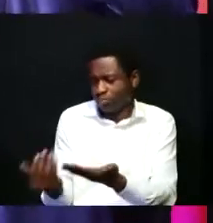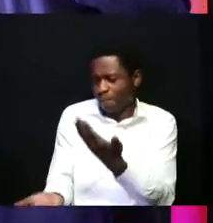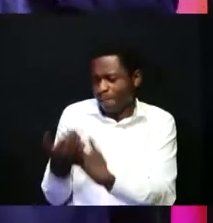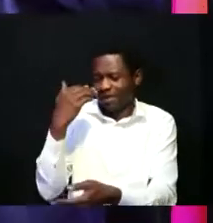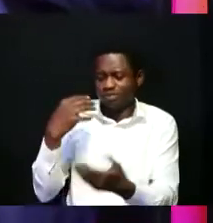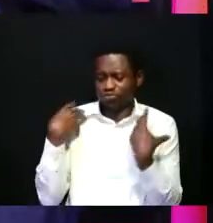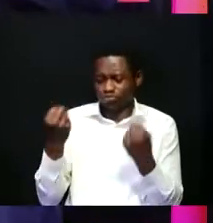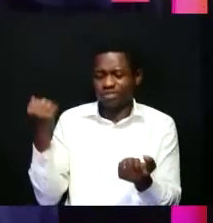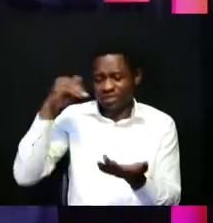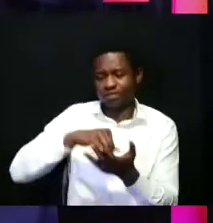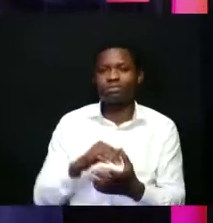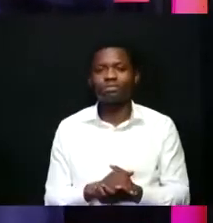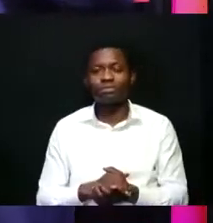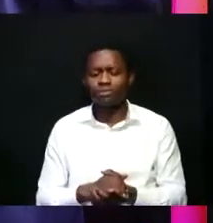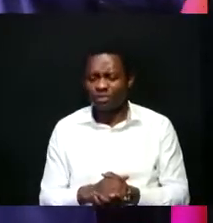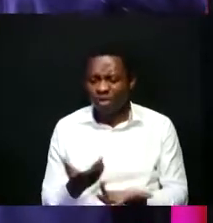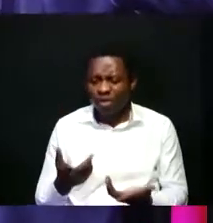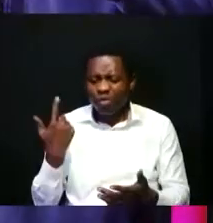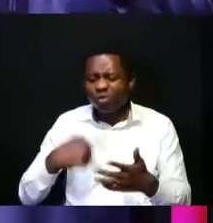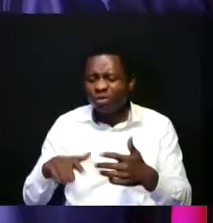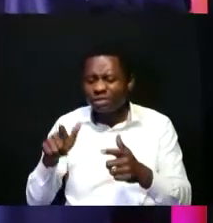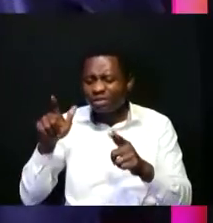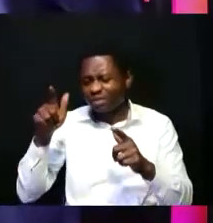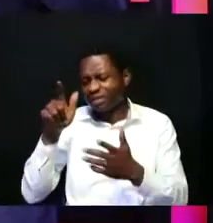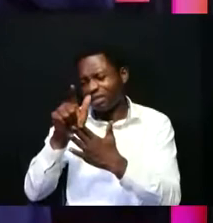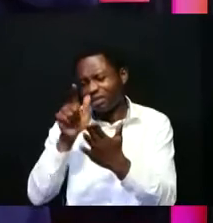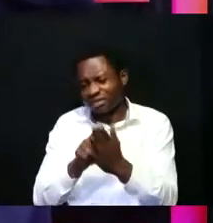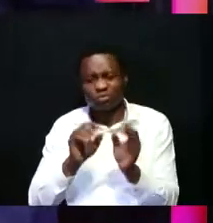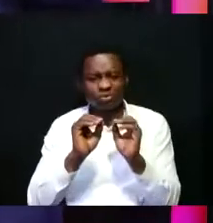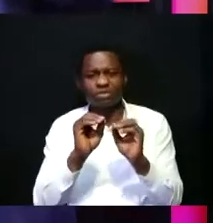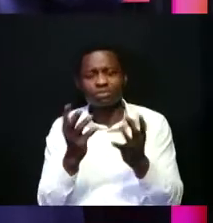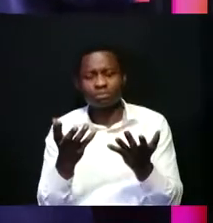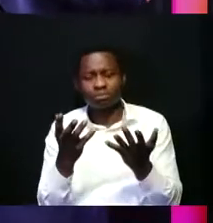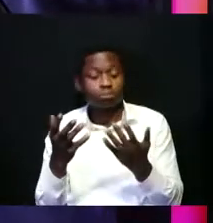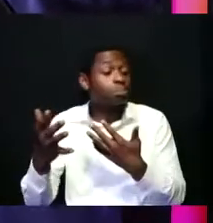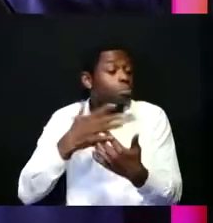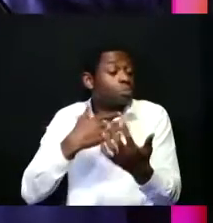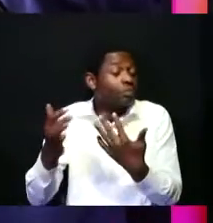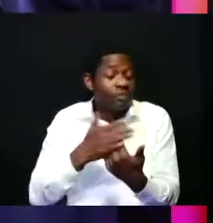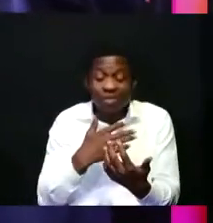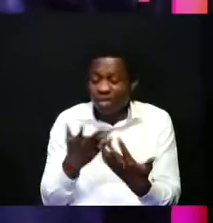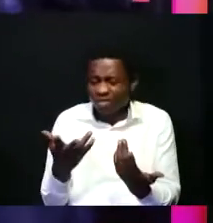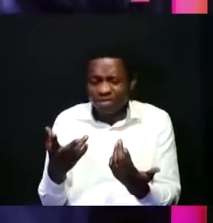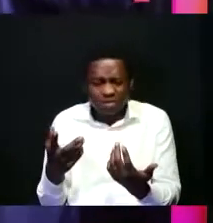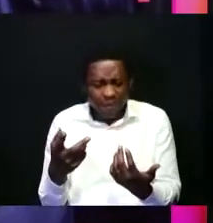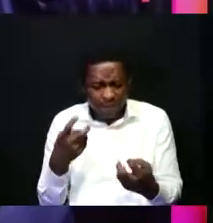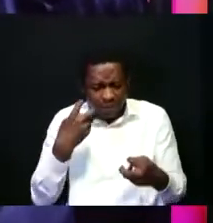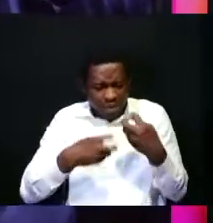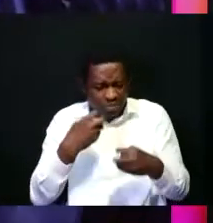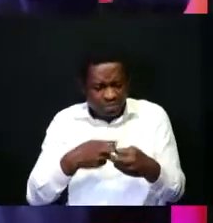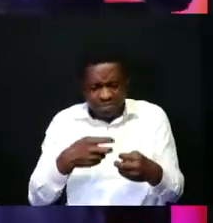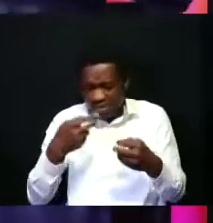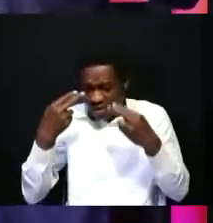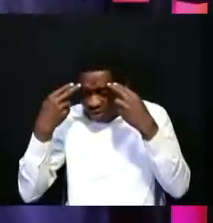Now, what do I want to draw out of this? It doesn't matter the condition that Elihu described.